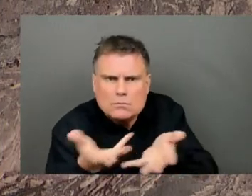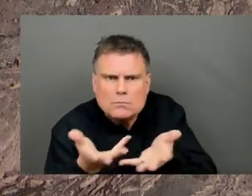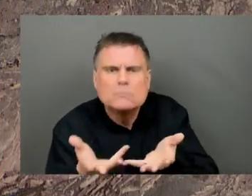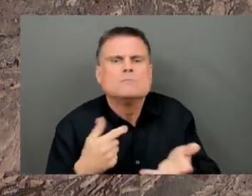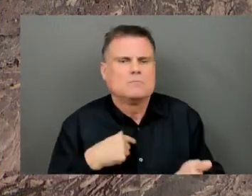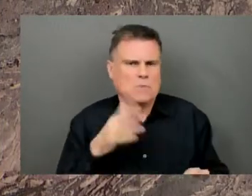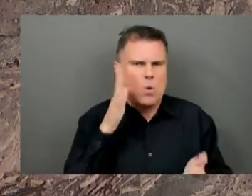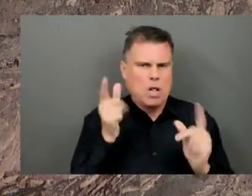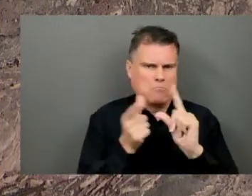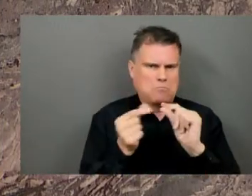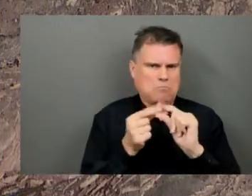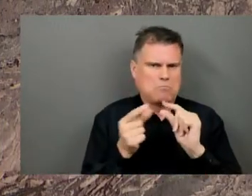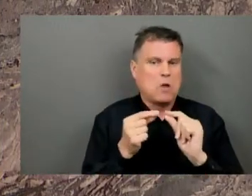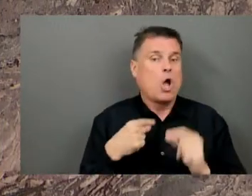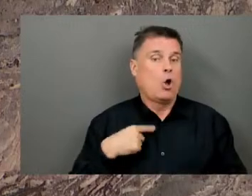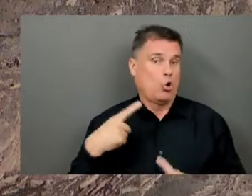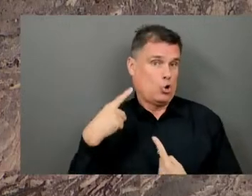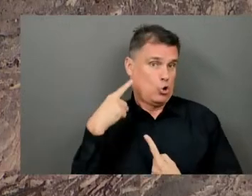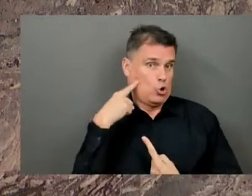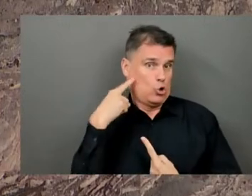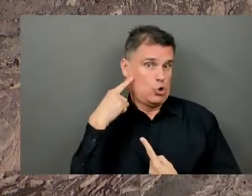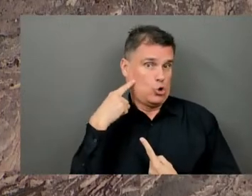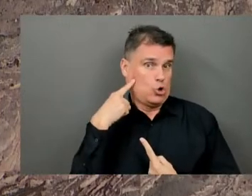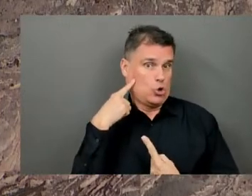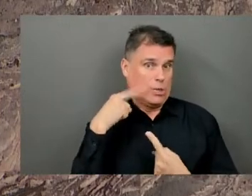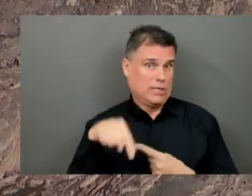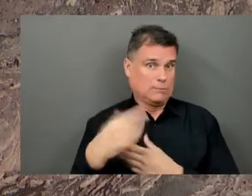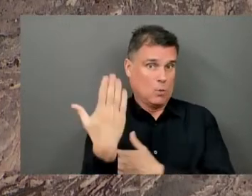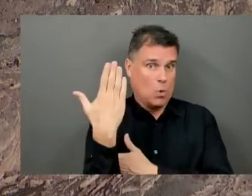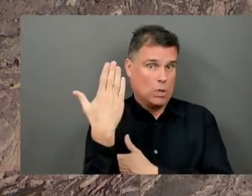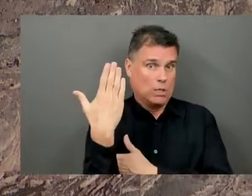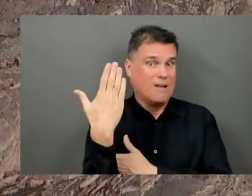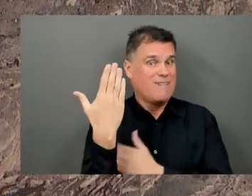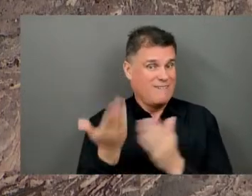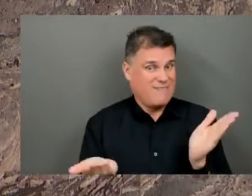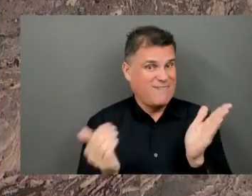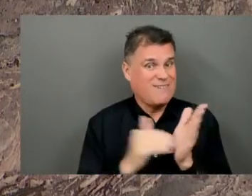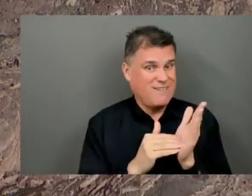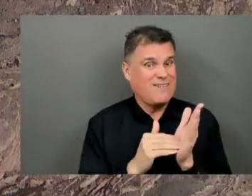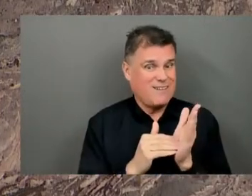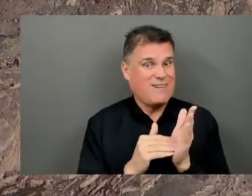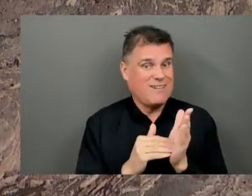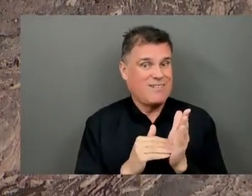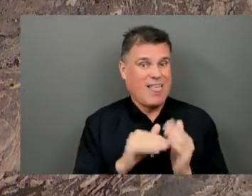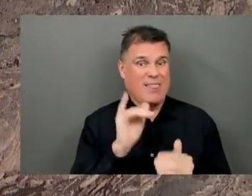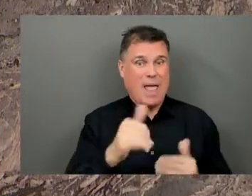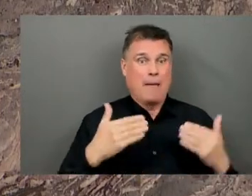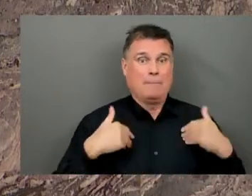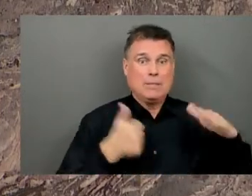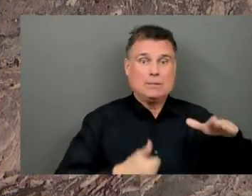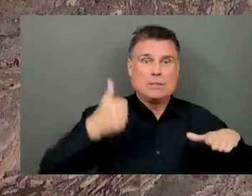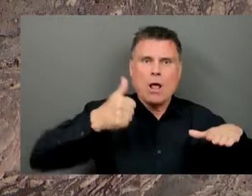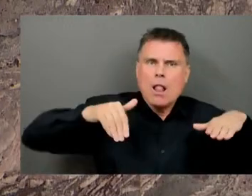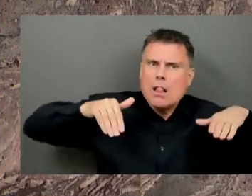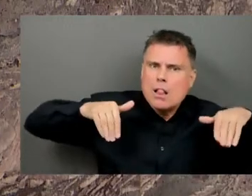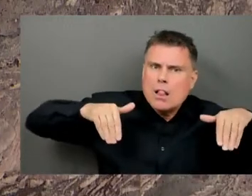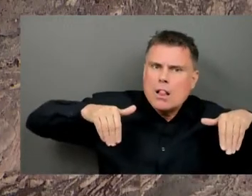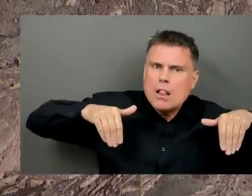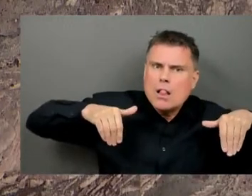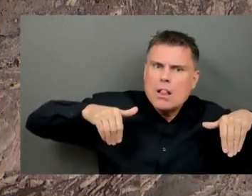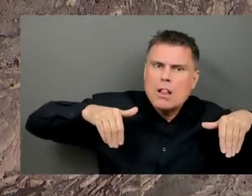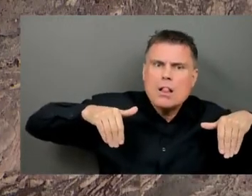that in fact, the minister has not reached out at all from the minister to Hillel House 2 months into her